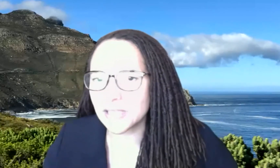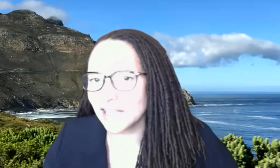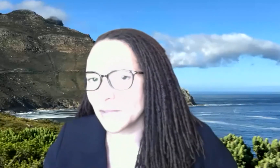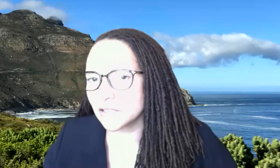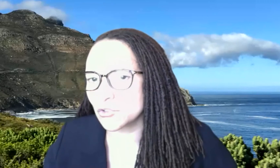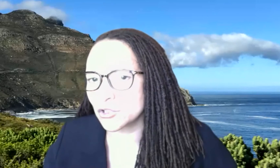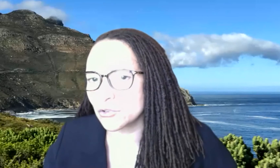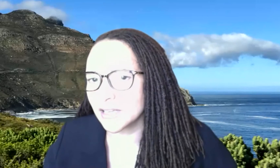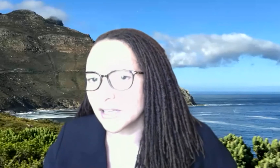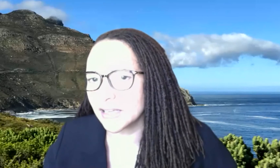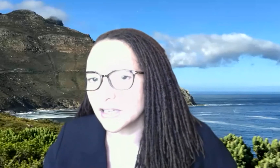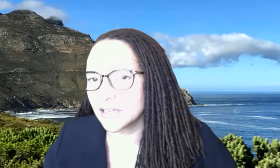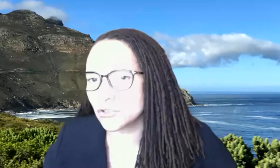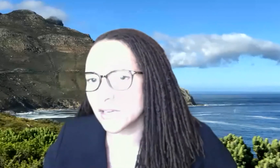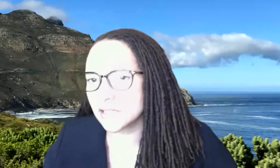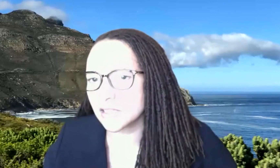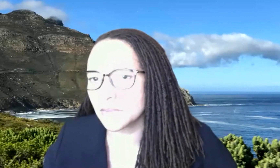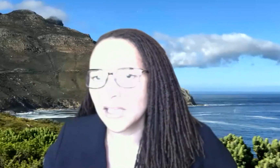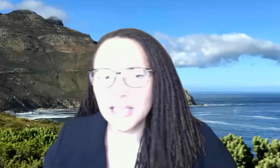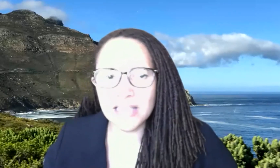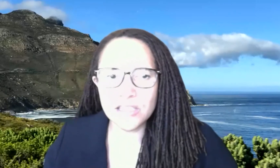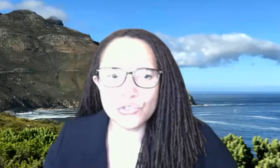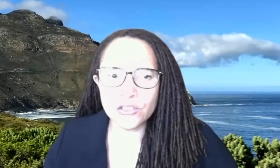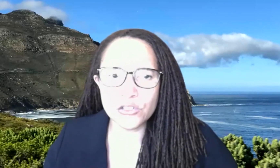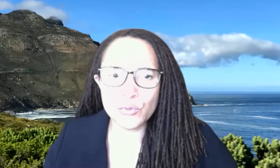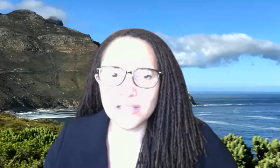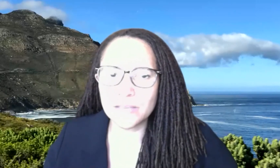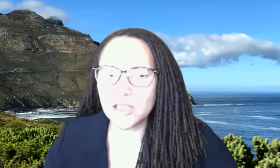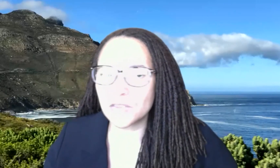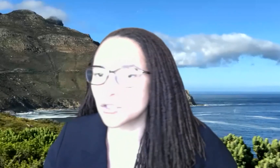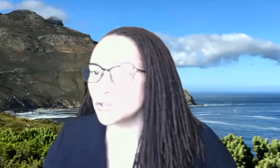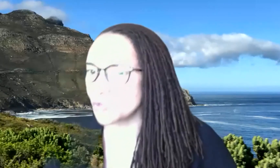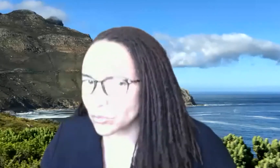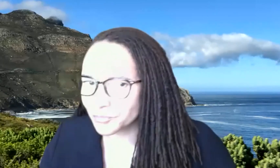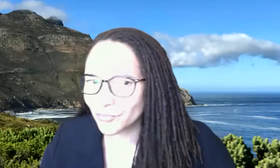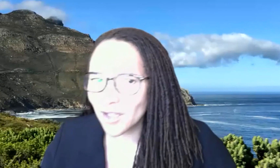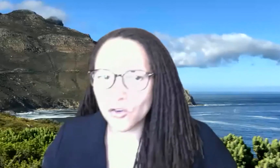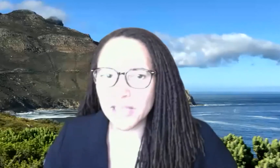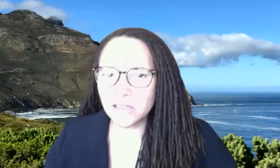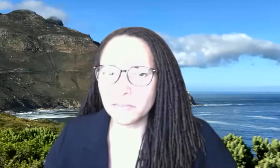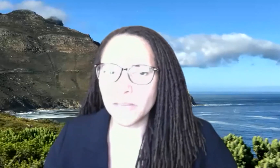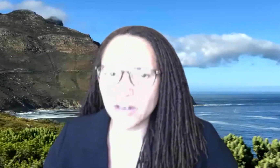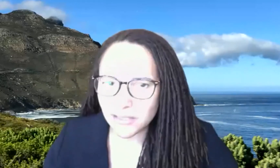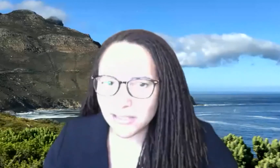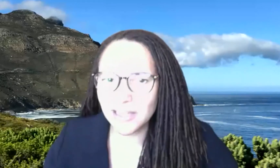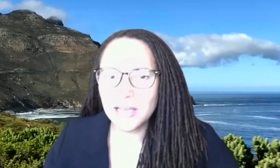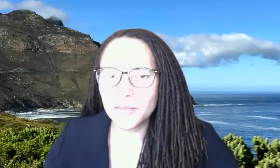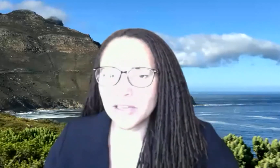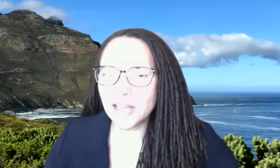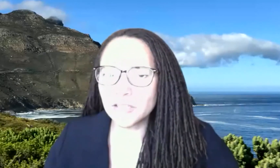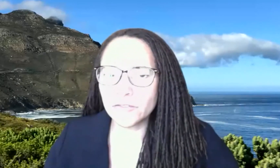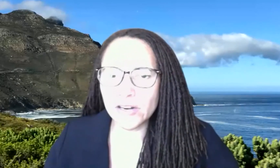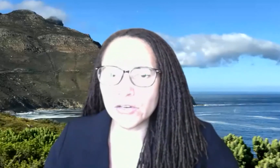insidious aspect of structural and institutional racism is that these structures present themselves as neutral or based on merit, but